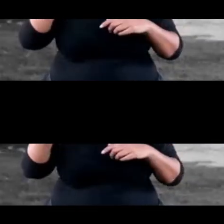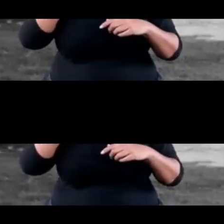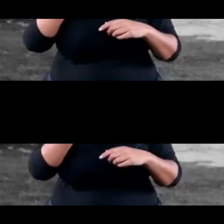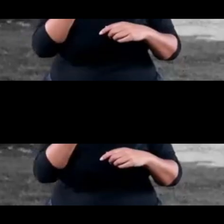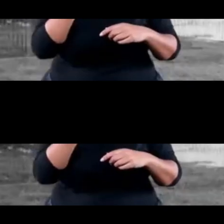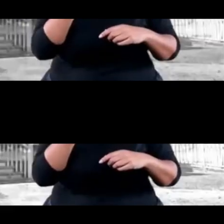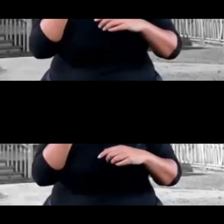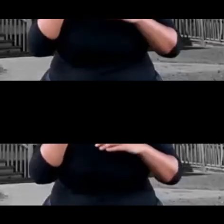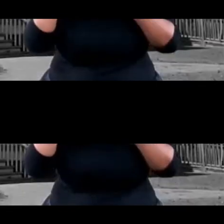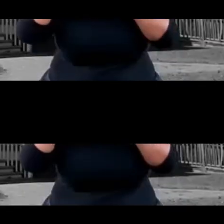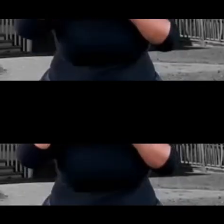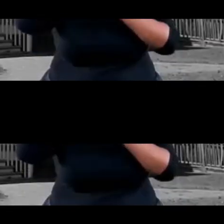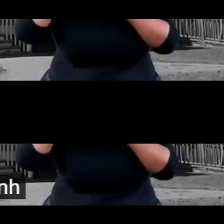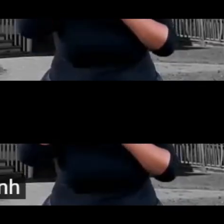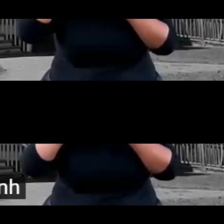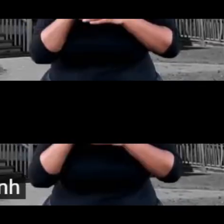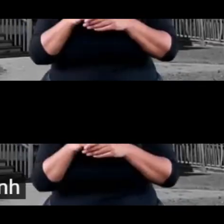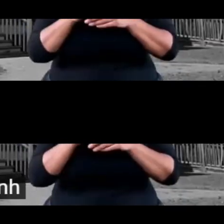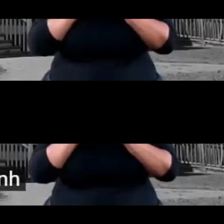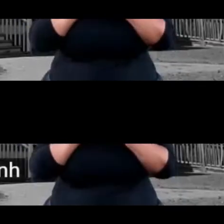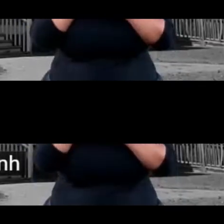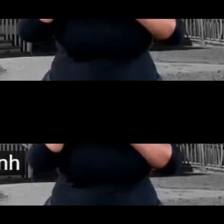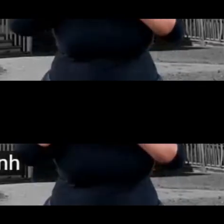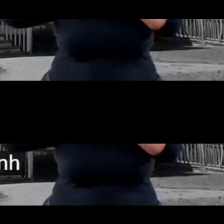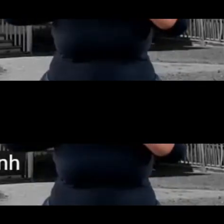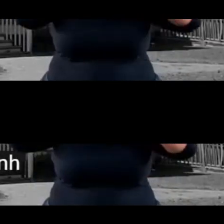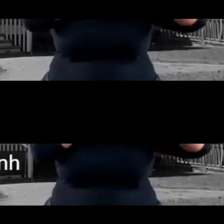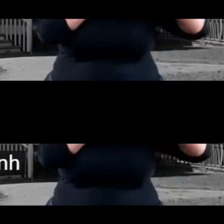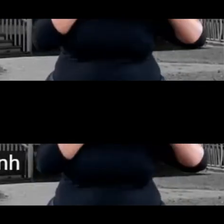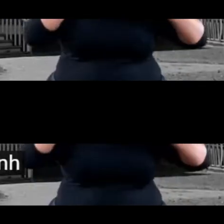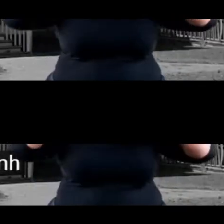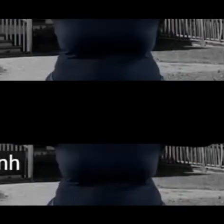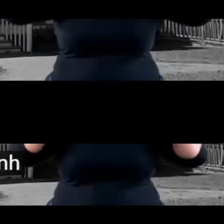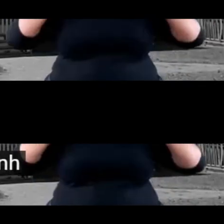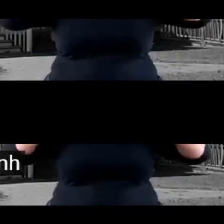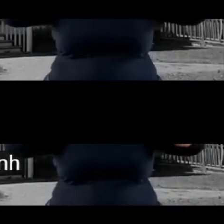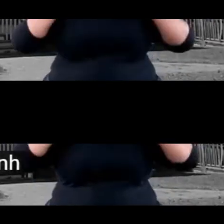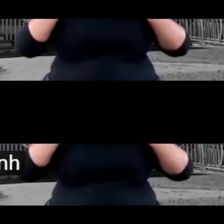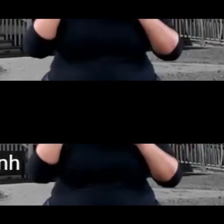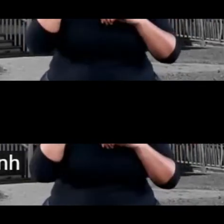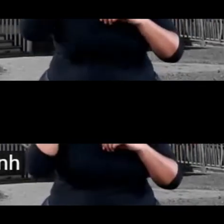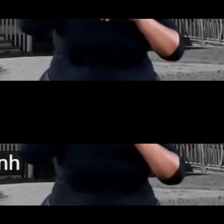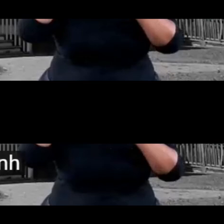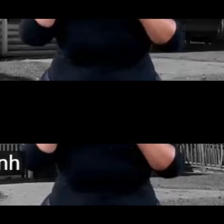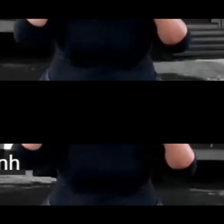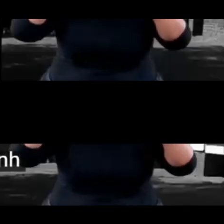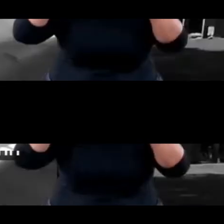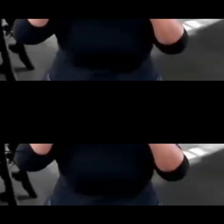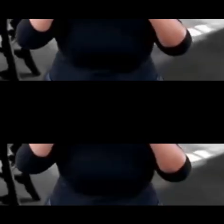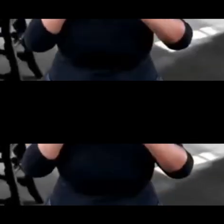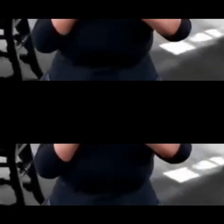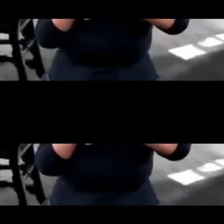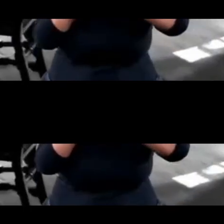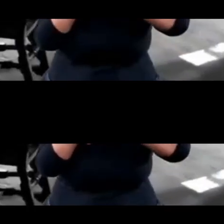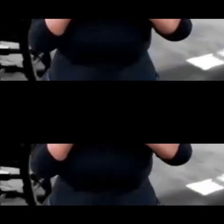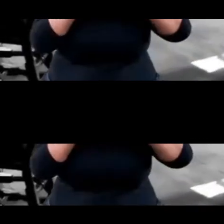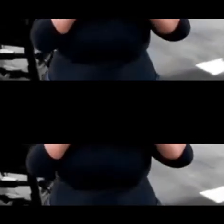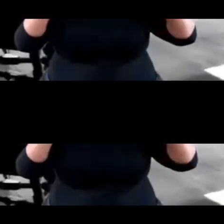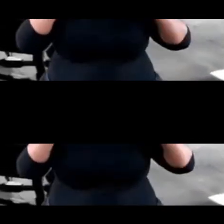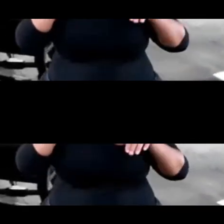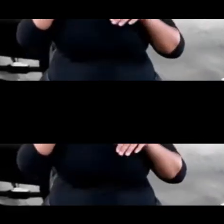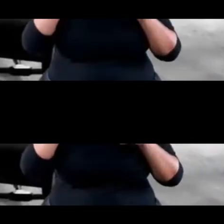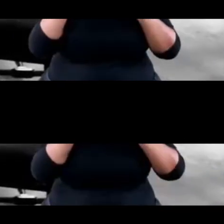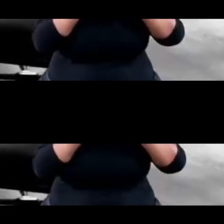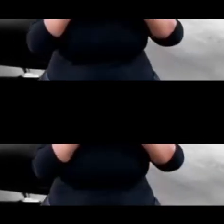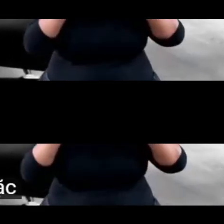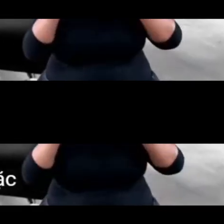grew larger. They had glass windows, plenty of furniture, and more space. Homes in the city